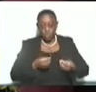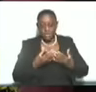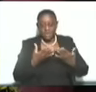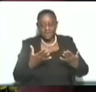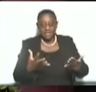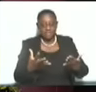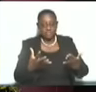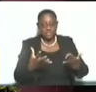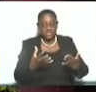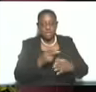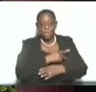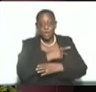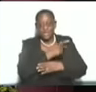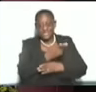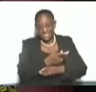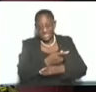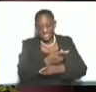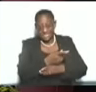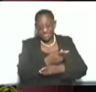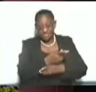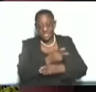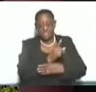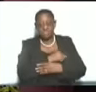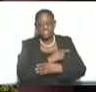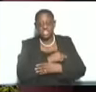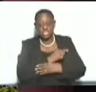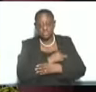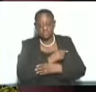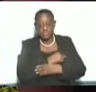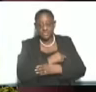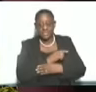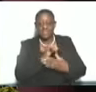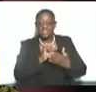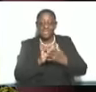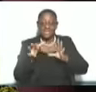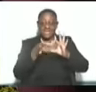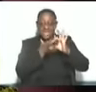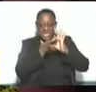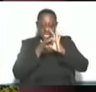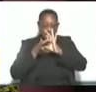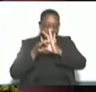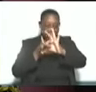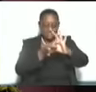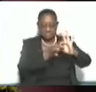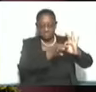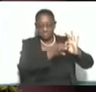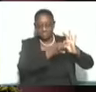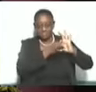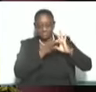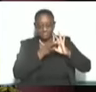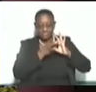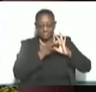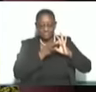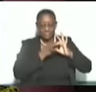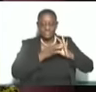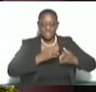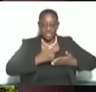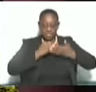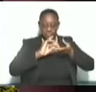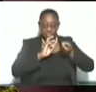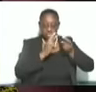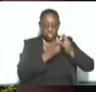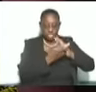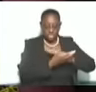brand of politics and convictions that connected and interwove the Quiet Revolution,